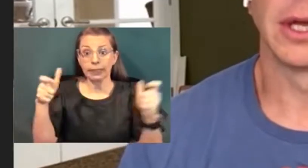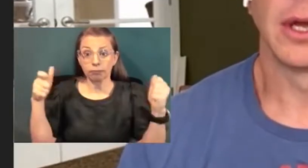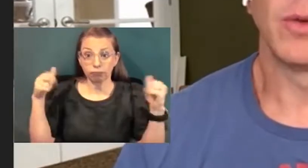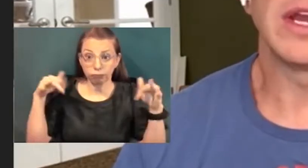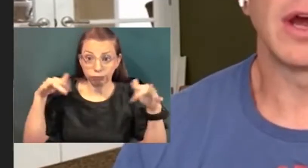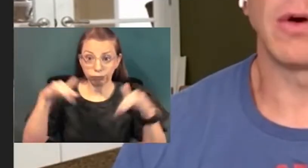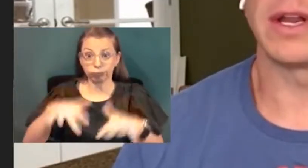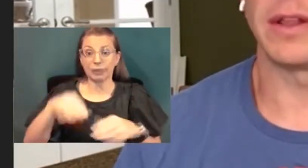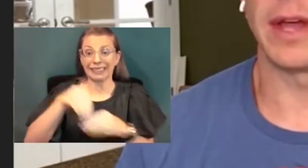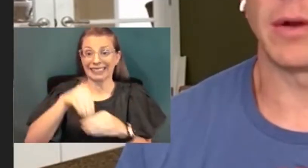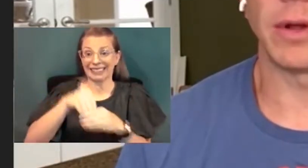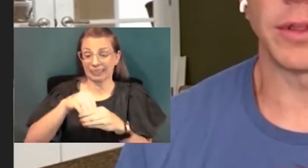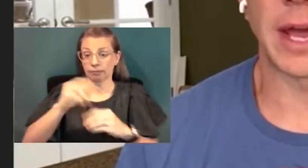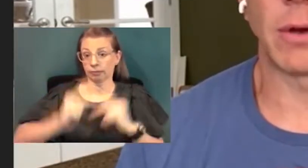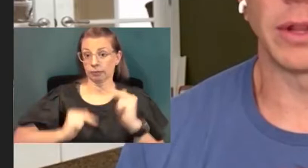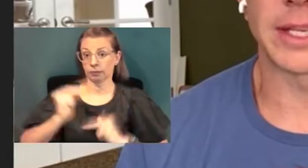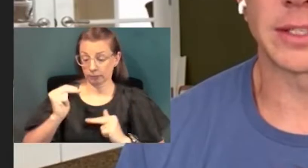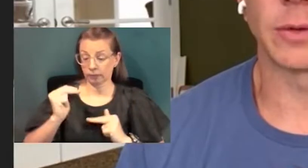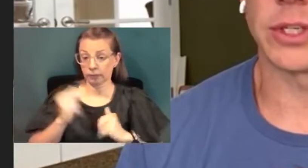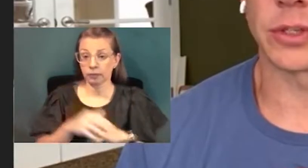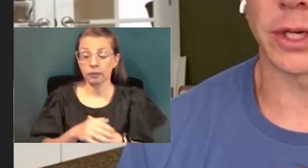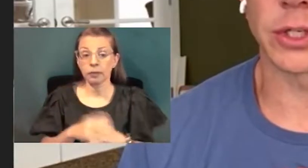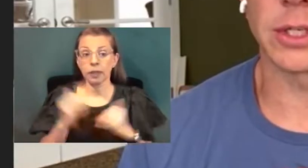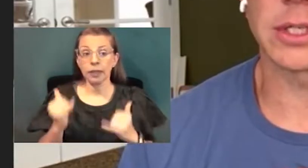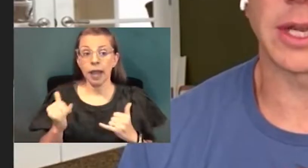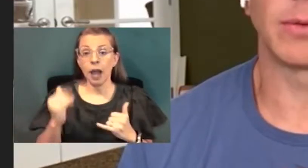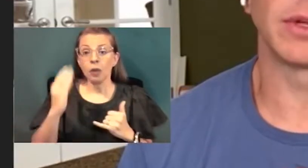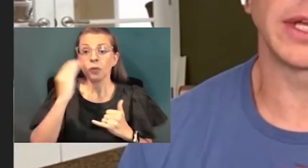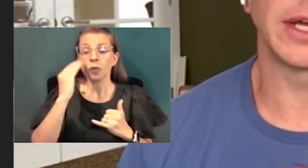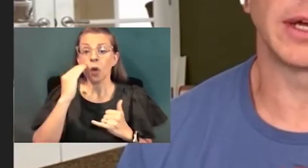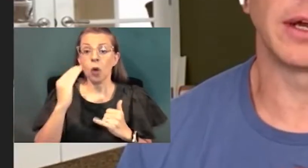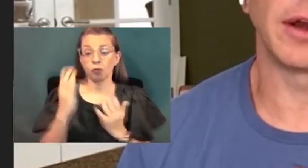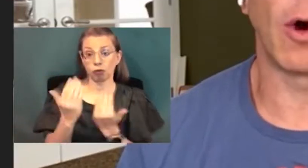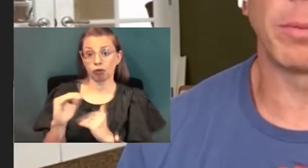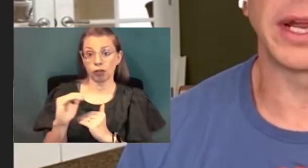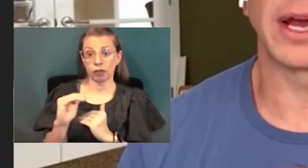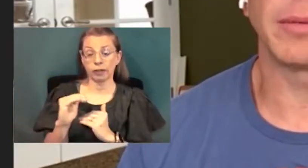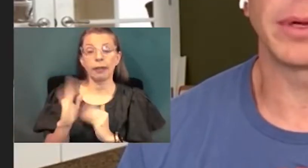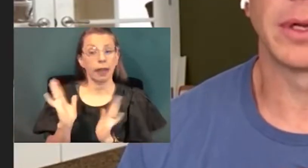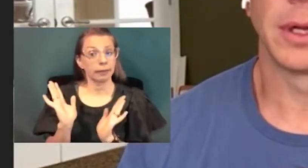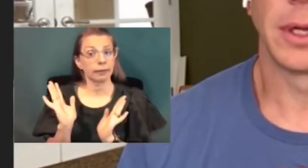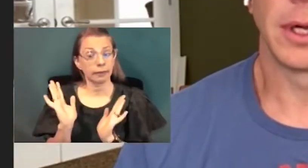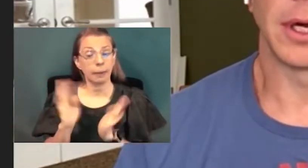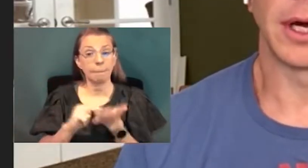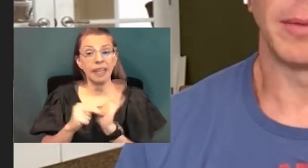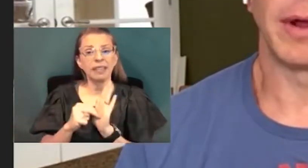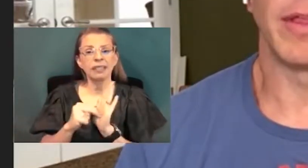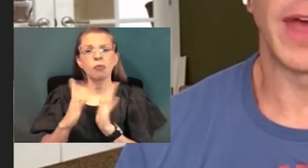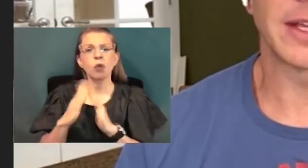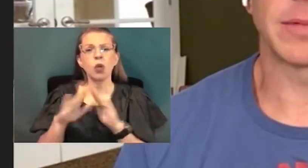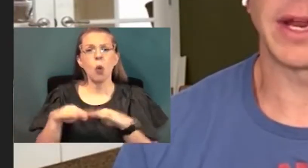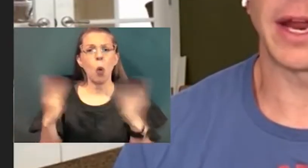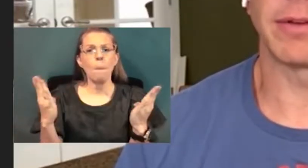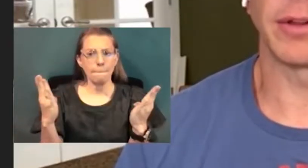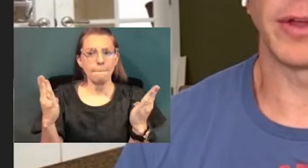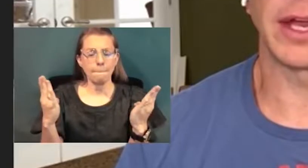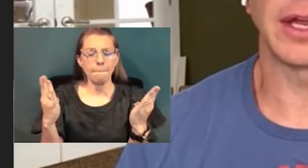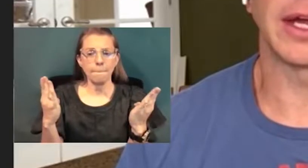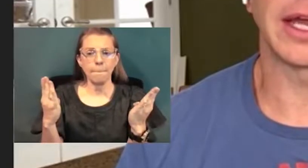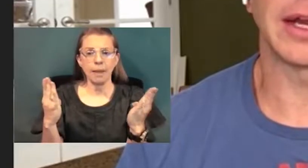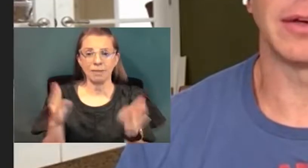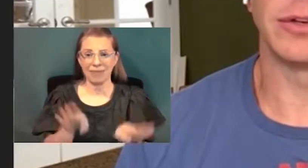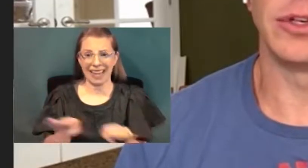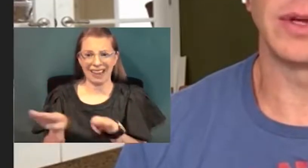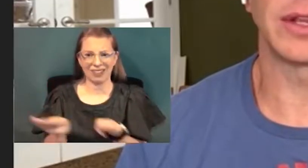things. We know that with now lessened restrictions and really an opening up, that is a behavioral